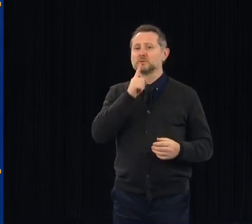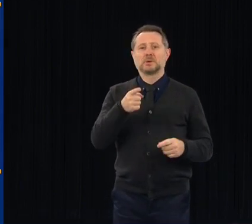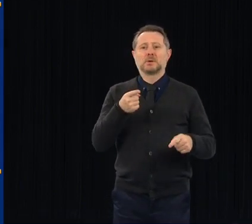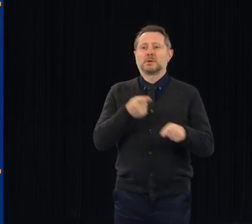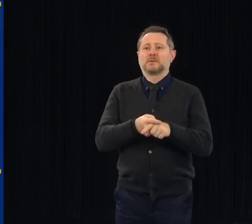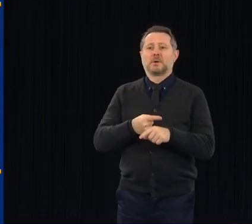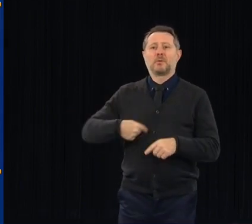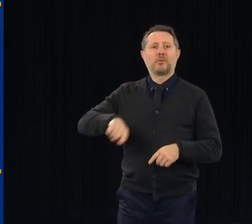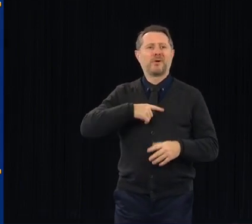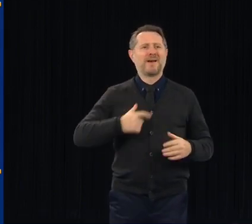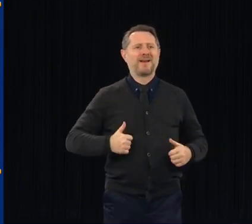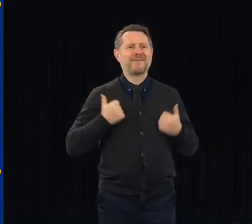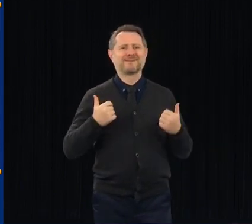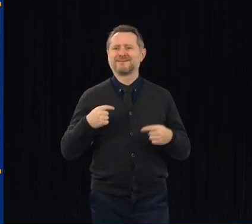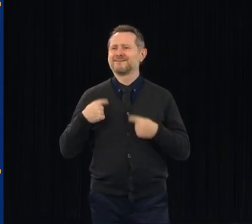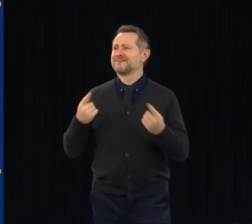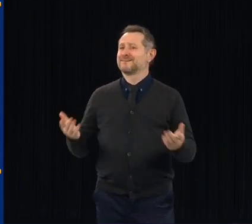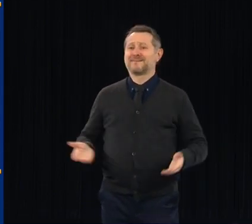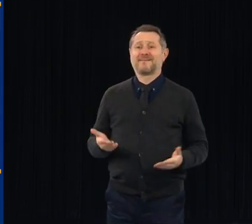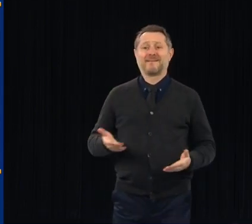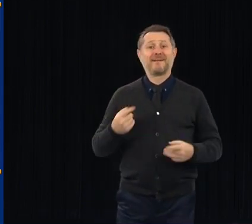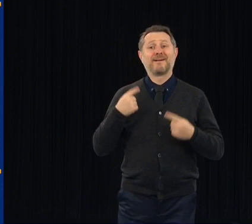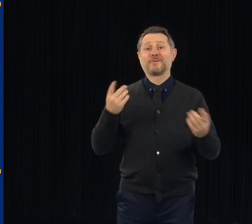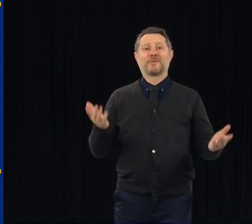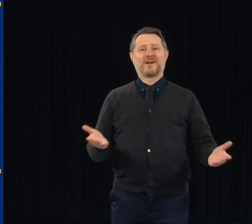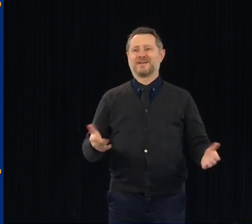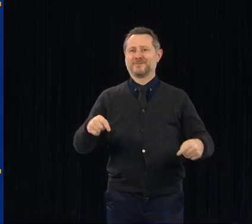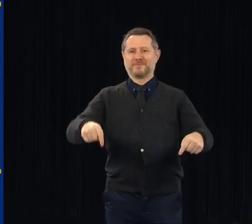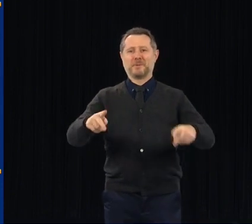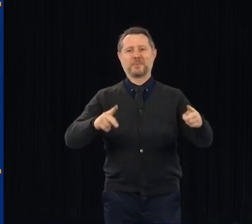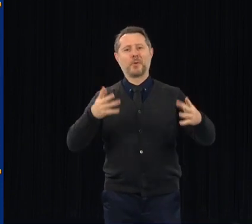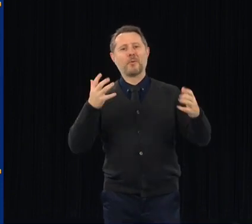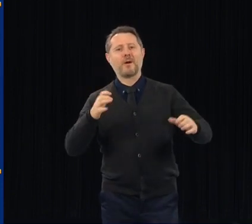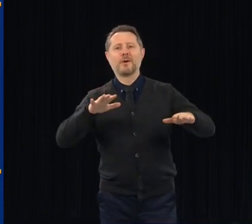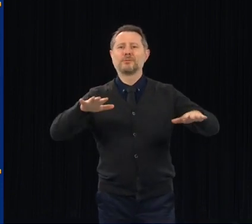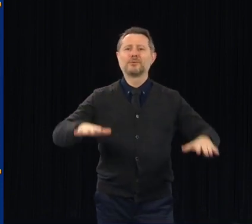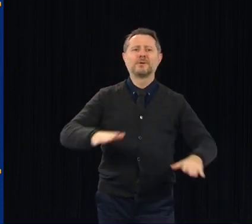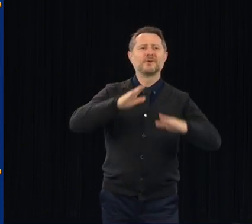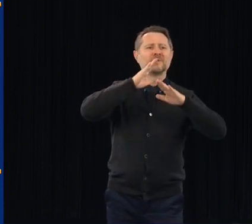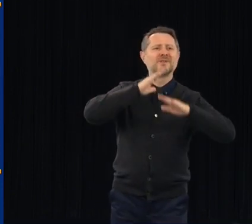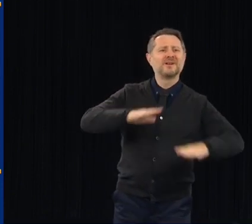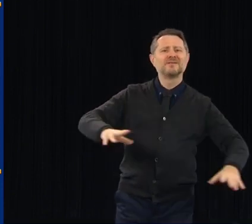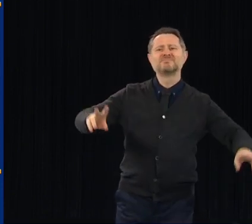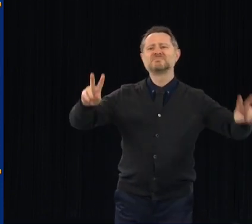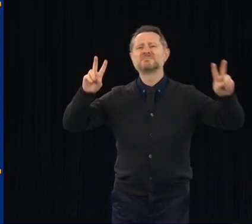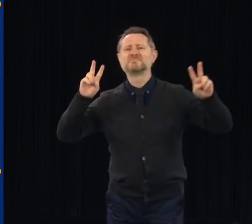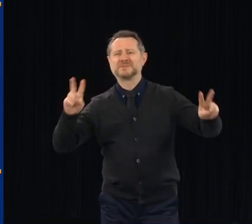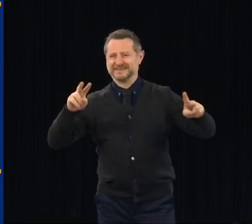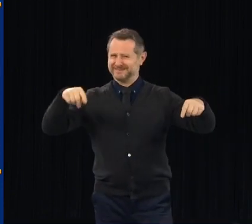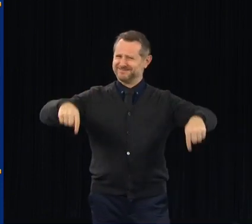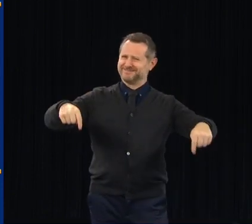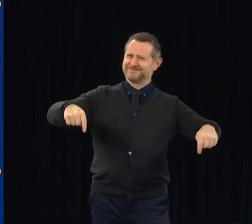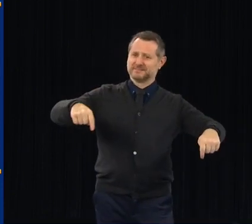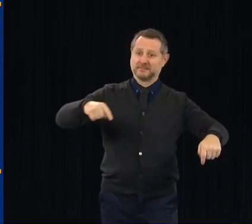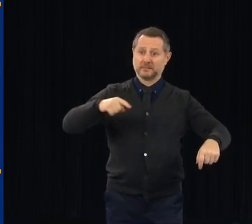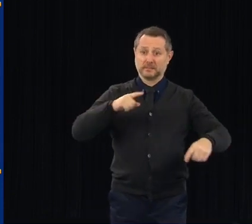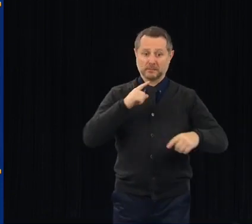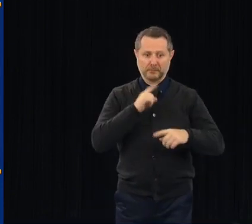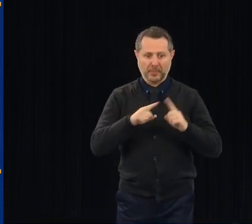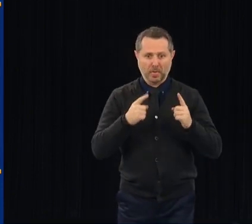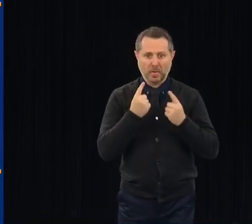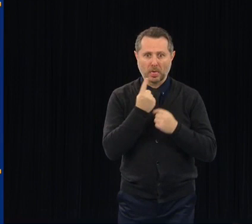is premised on people ensuring domestic tranquility, and it can be disruptive